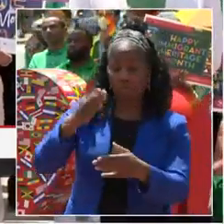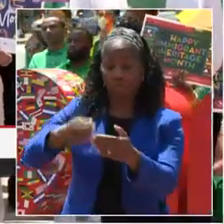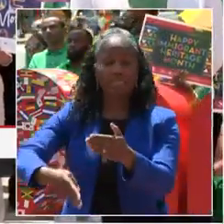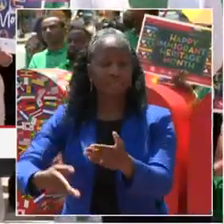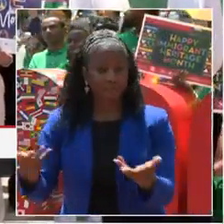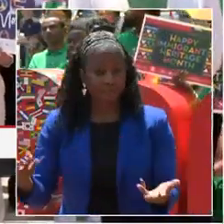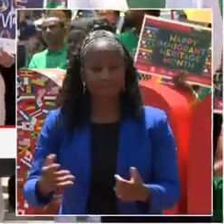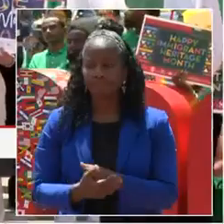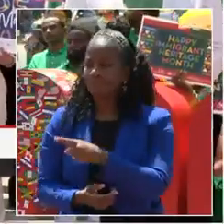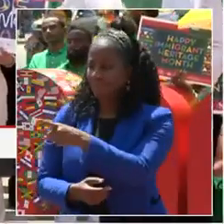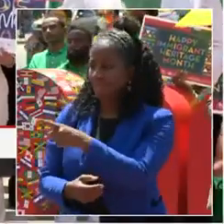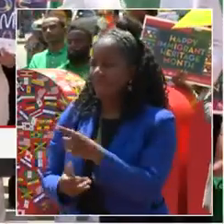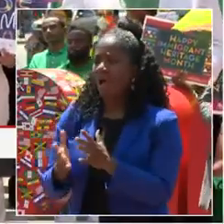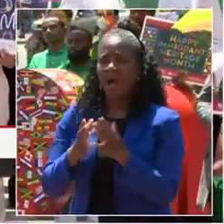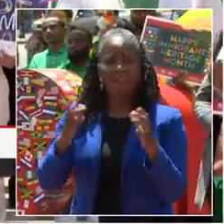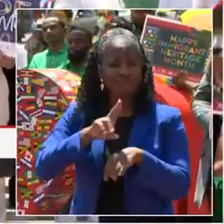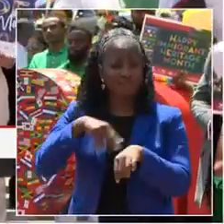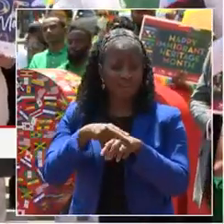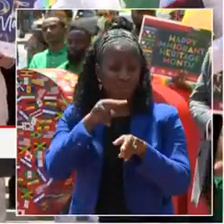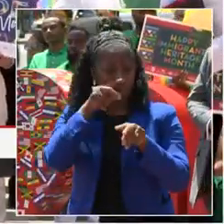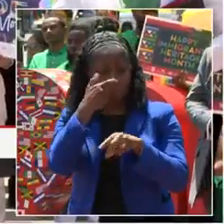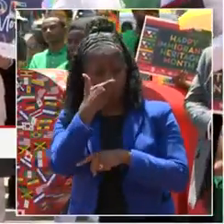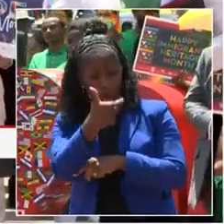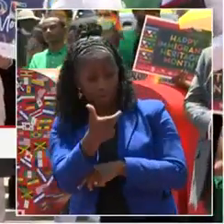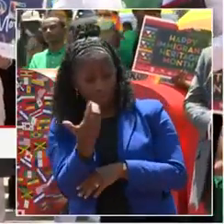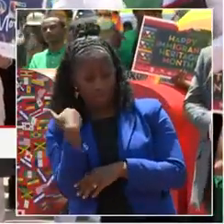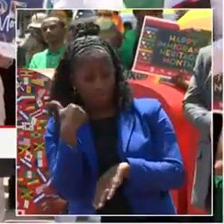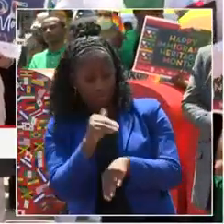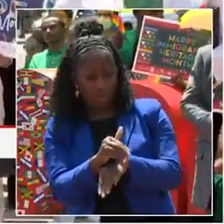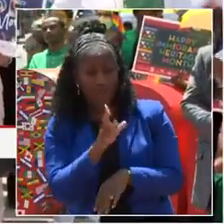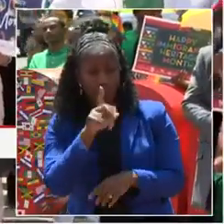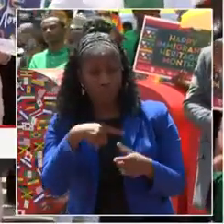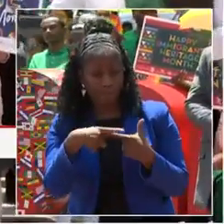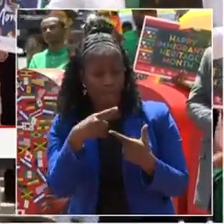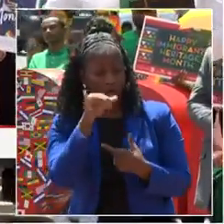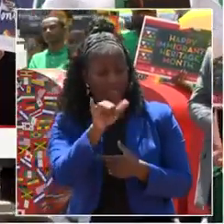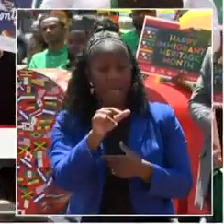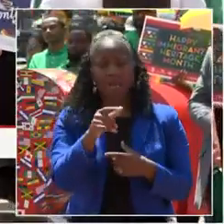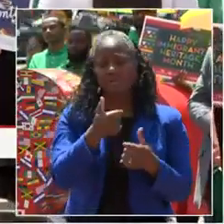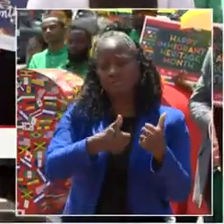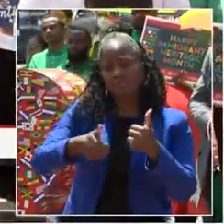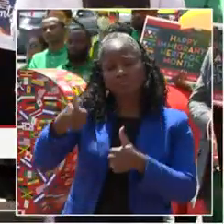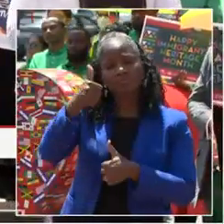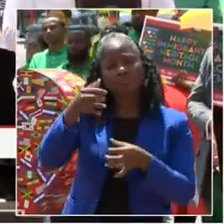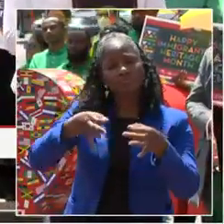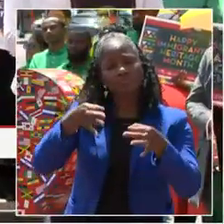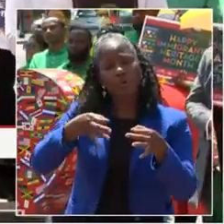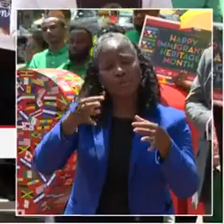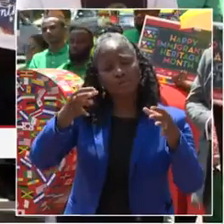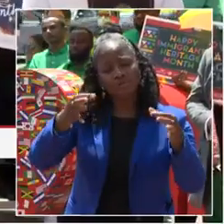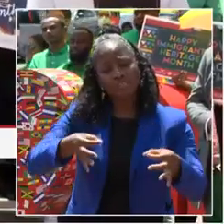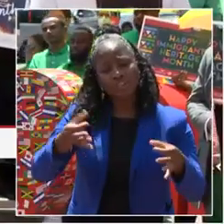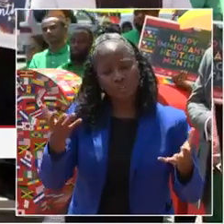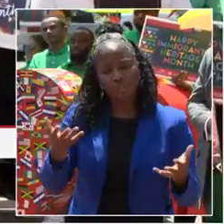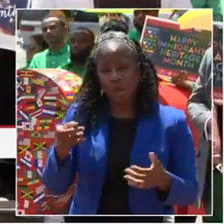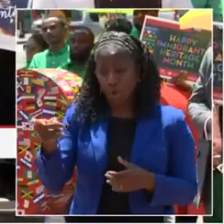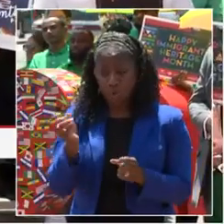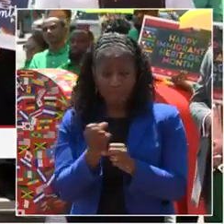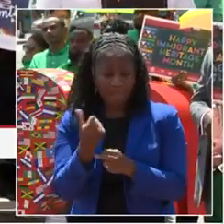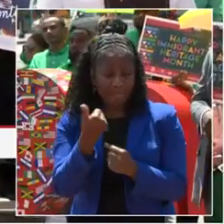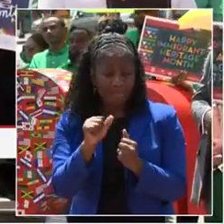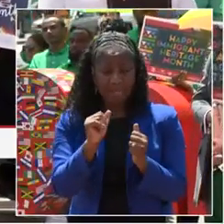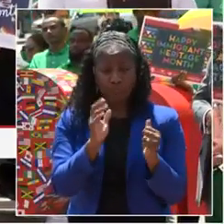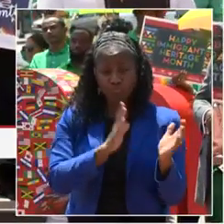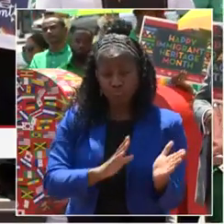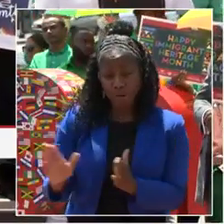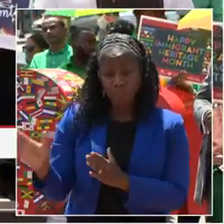A lot of the nation watched last night. And Yeah. you mentioned the looming Supreme Court decision. Yeah. Are you making any preparations in